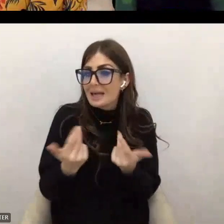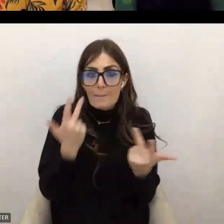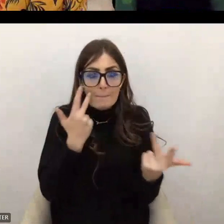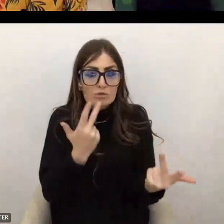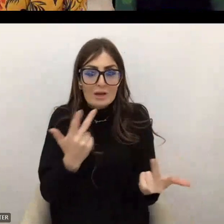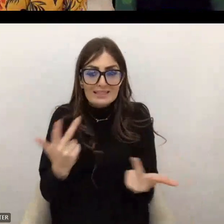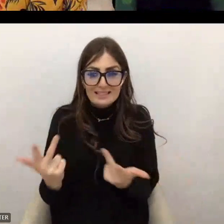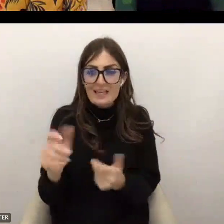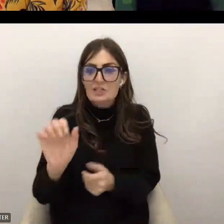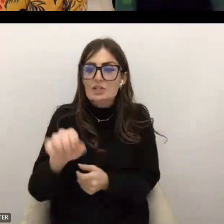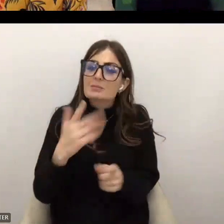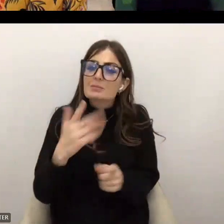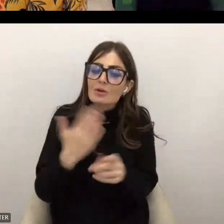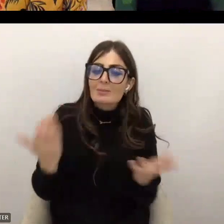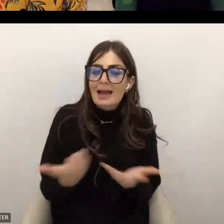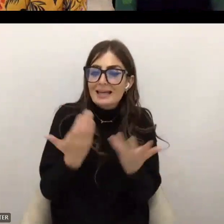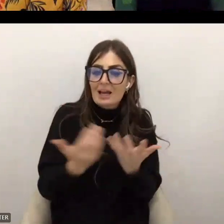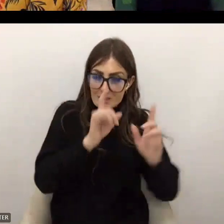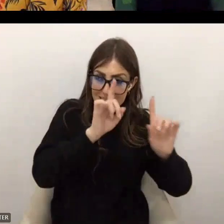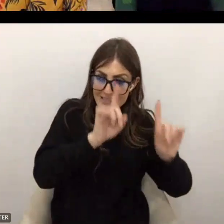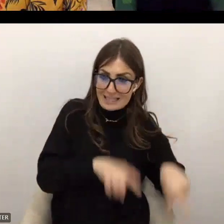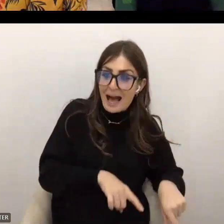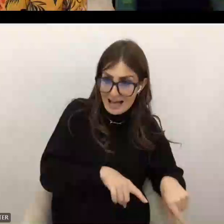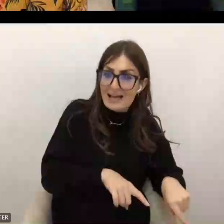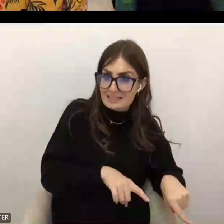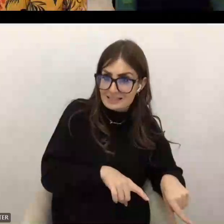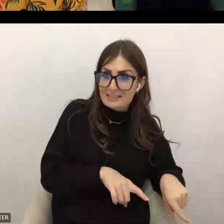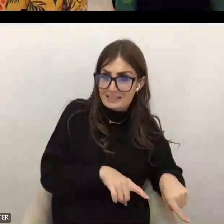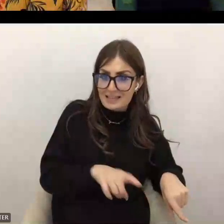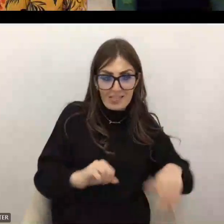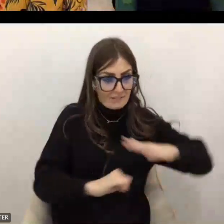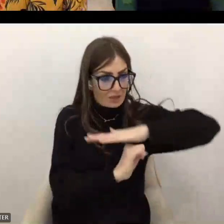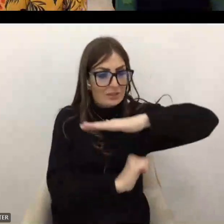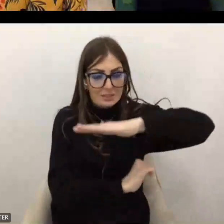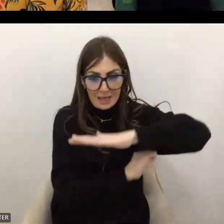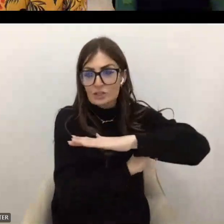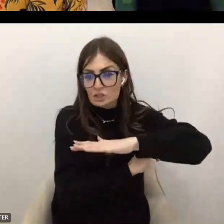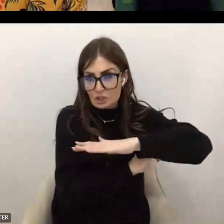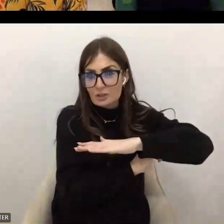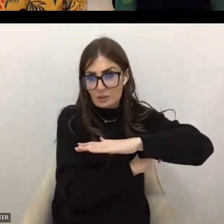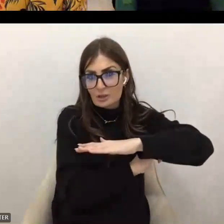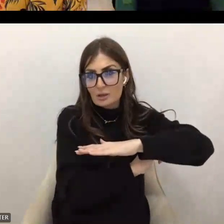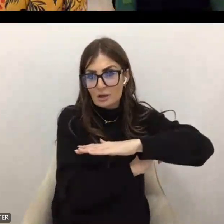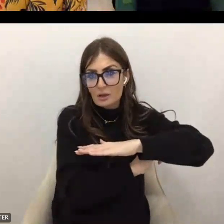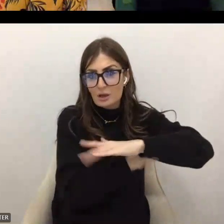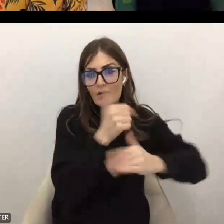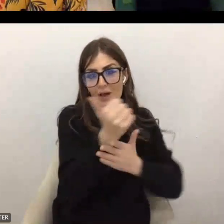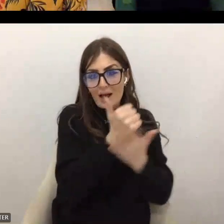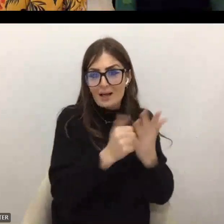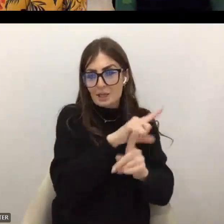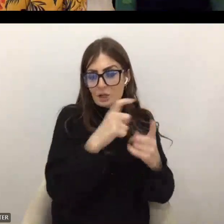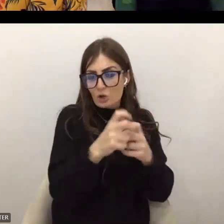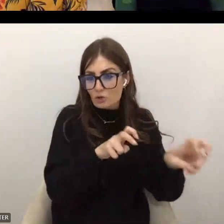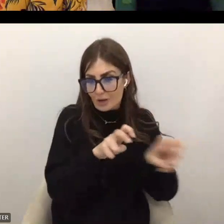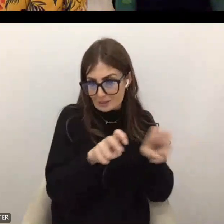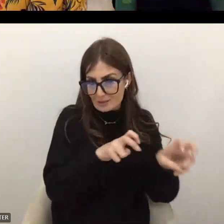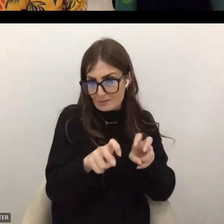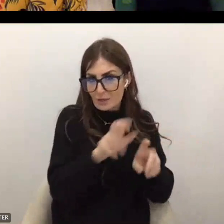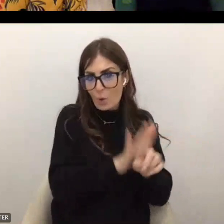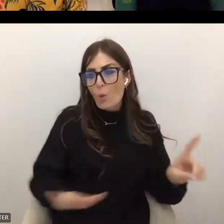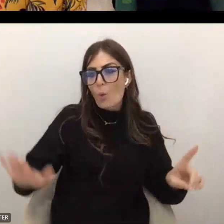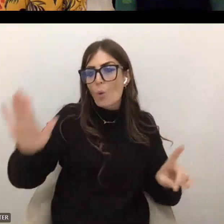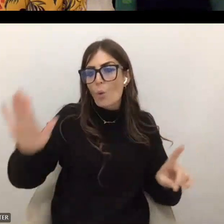it's really about encouraging that sort of the powerhouse of arts and cultural activity and development across the state.